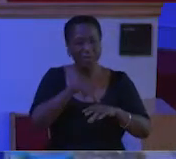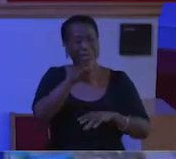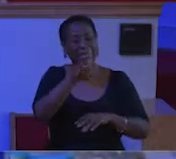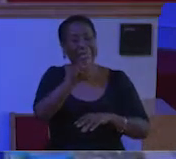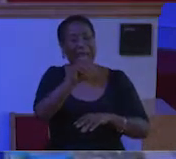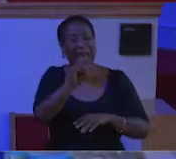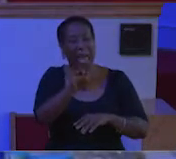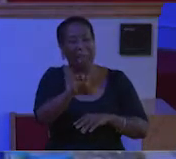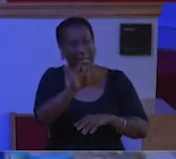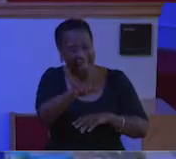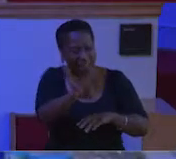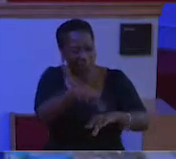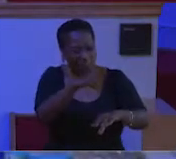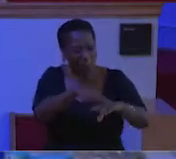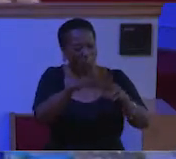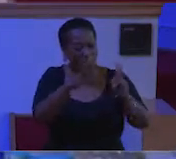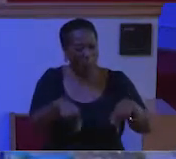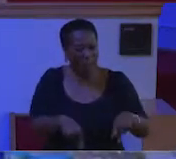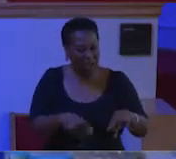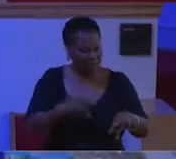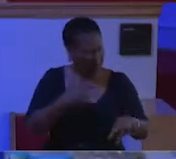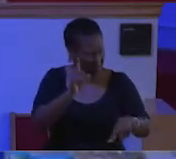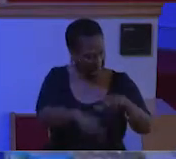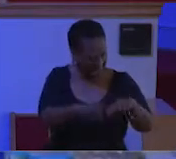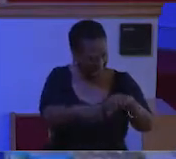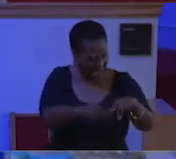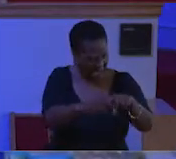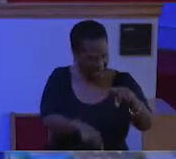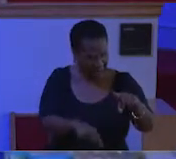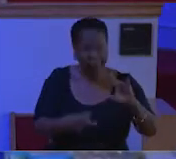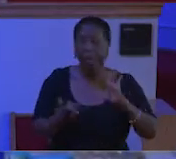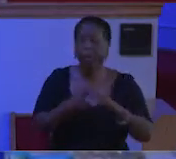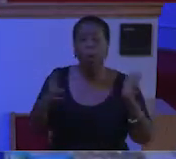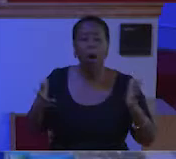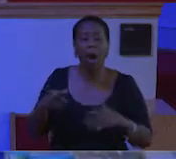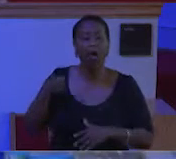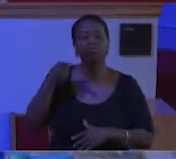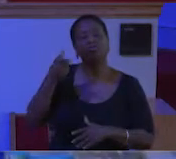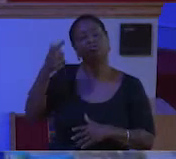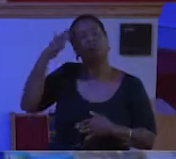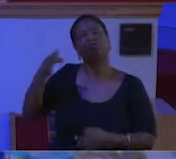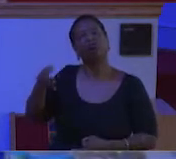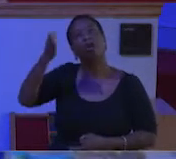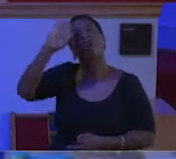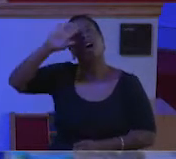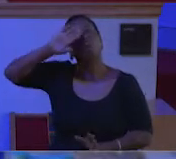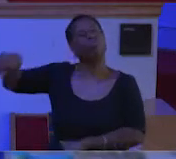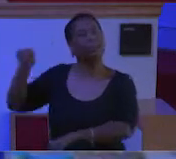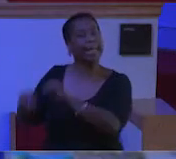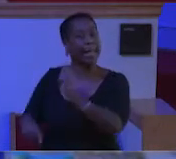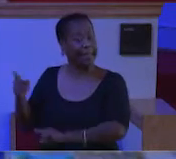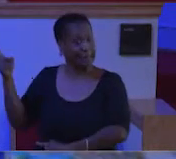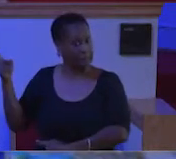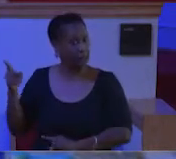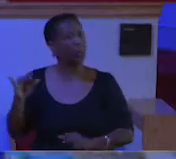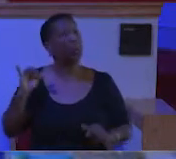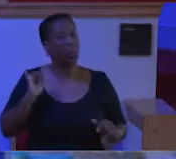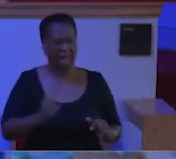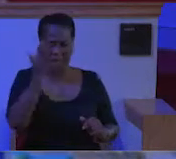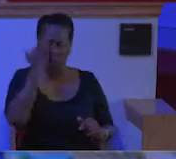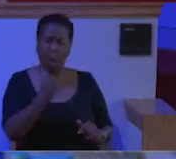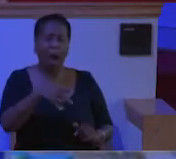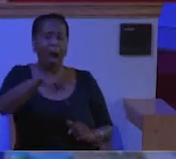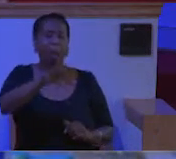what makes these words by the Apostle Paul so remarkable this morning.